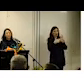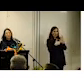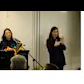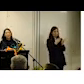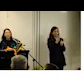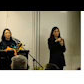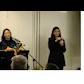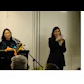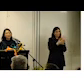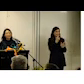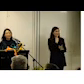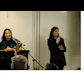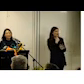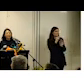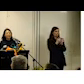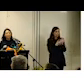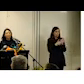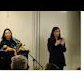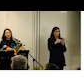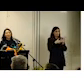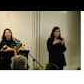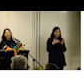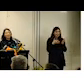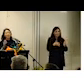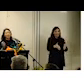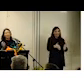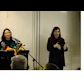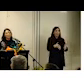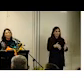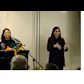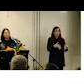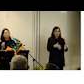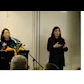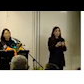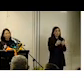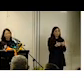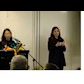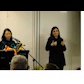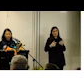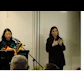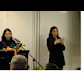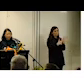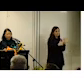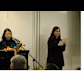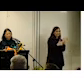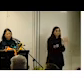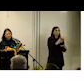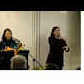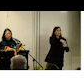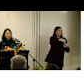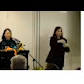So ion channels is a type of protein that allow a flow of ions from outside of the cell to the inside of the cell.